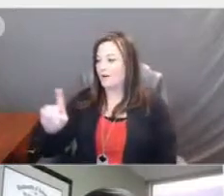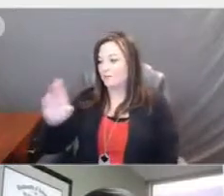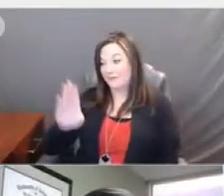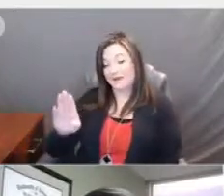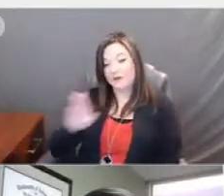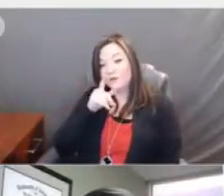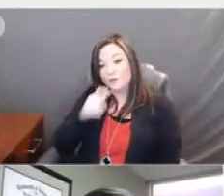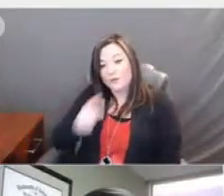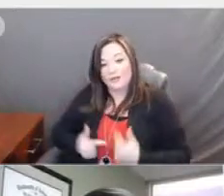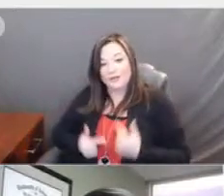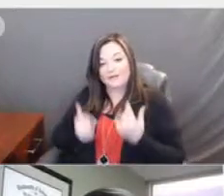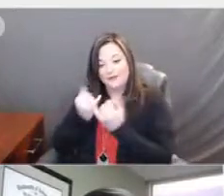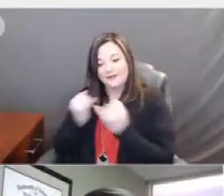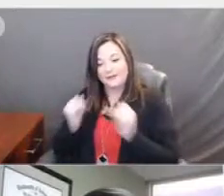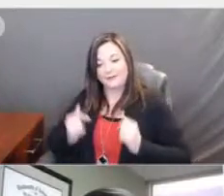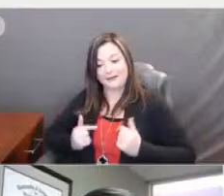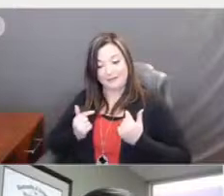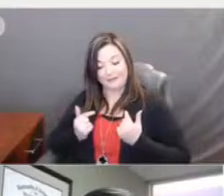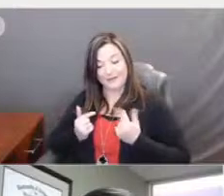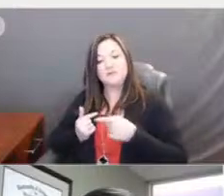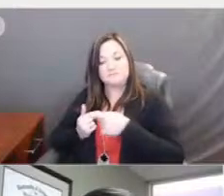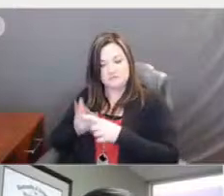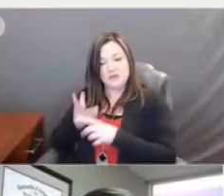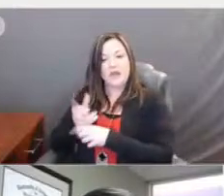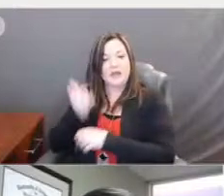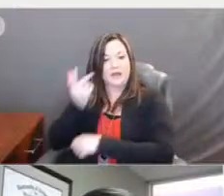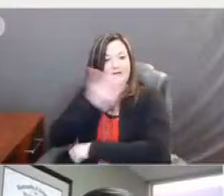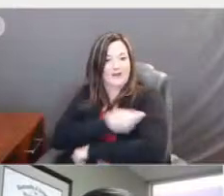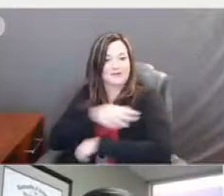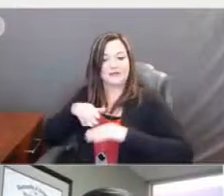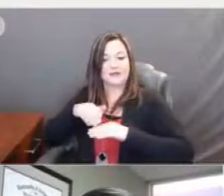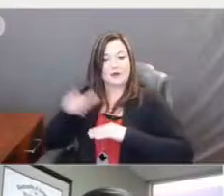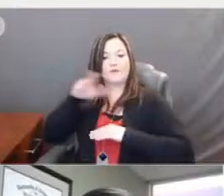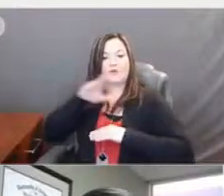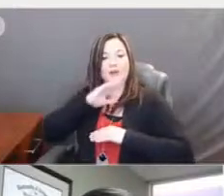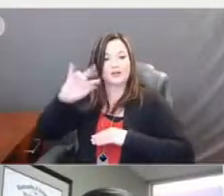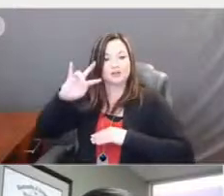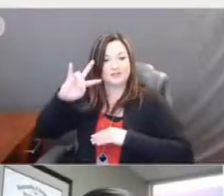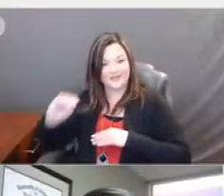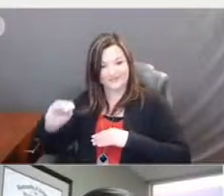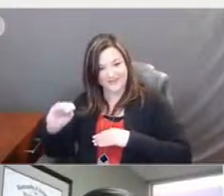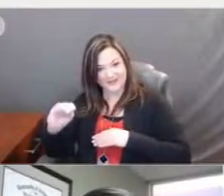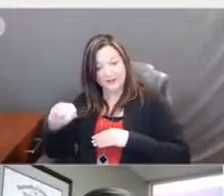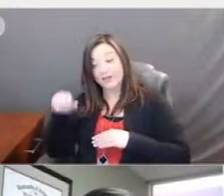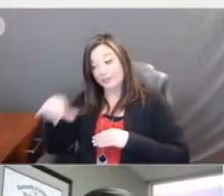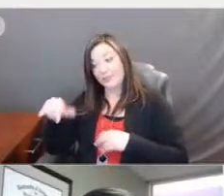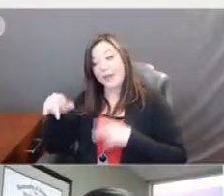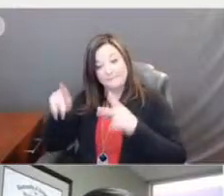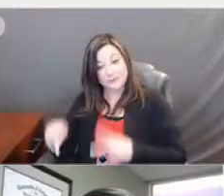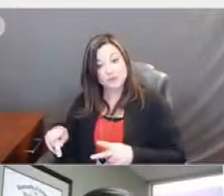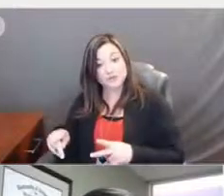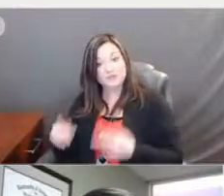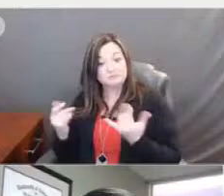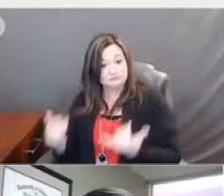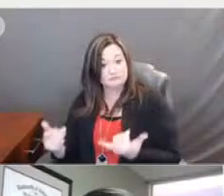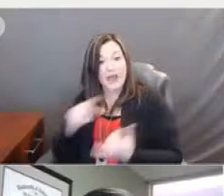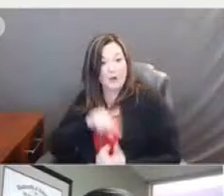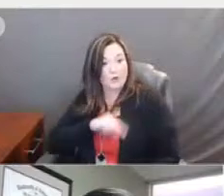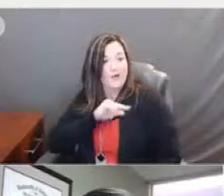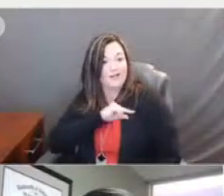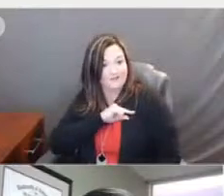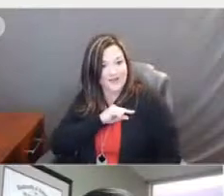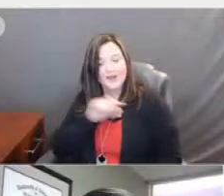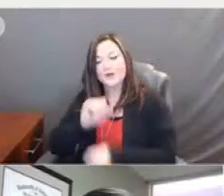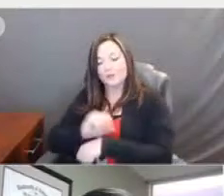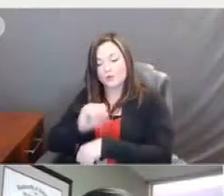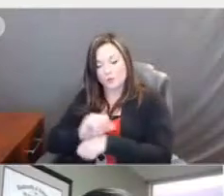independent living centers can get vaccinated if they're 70 and older. So this person would be eligible, and we're working